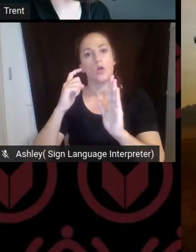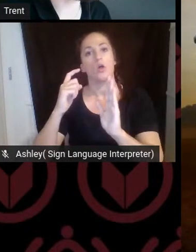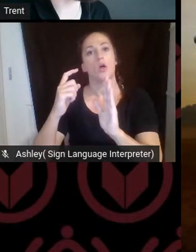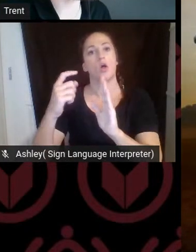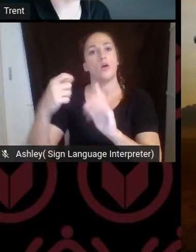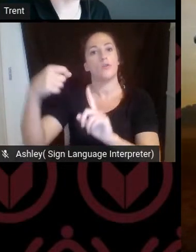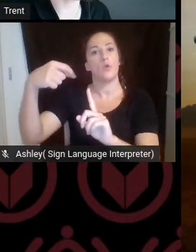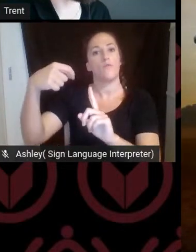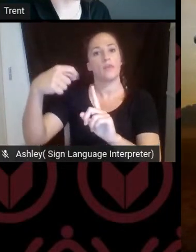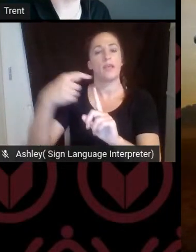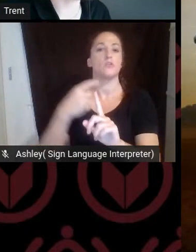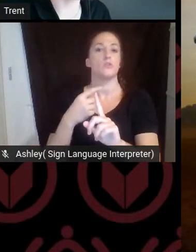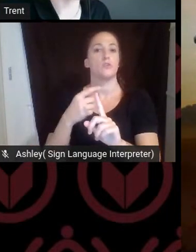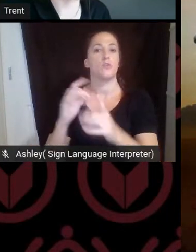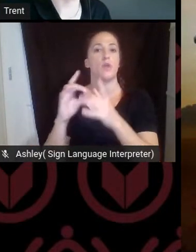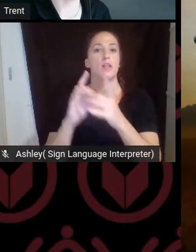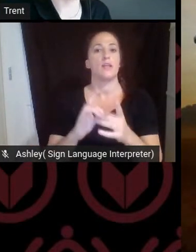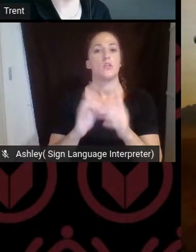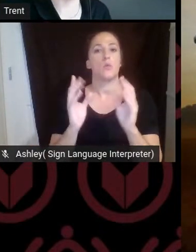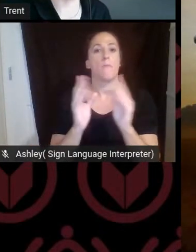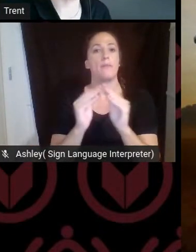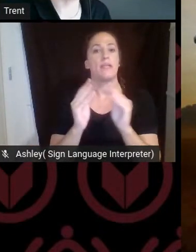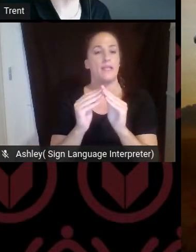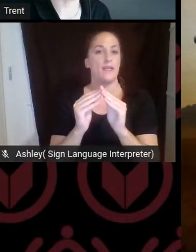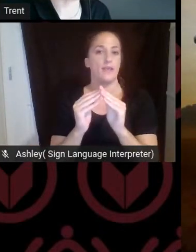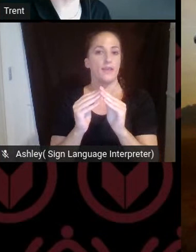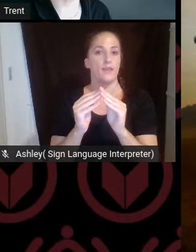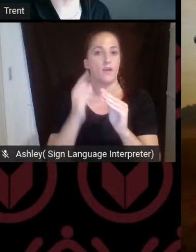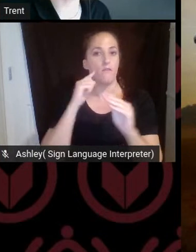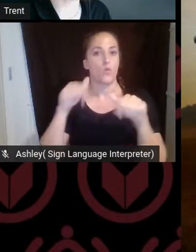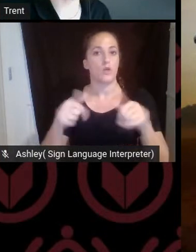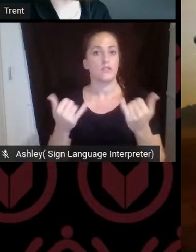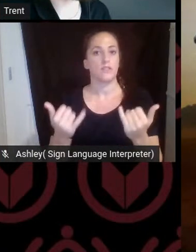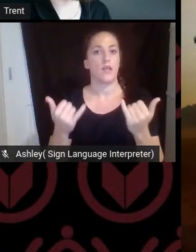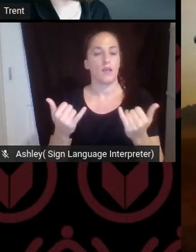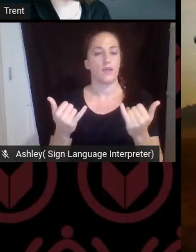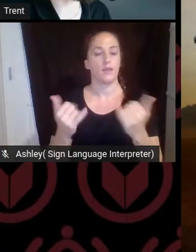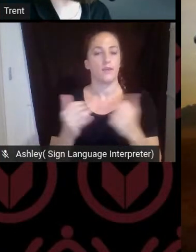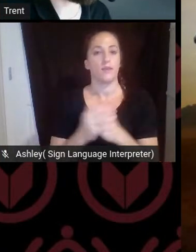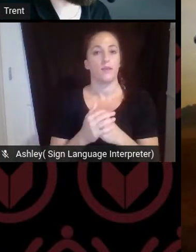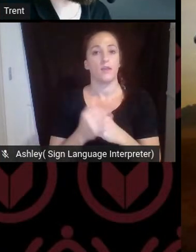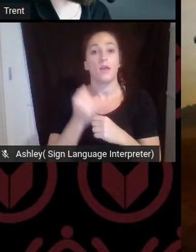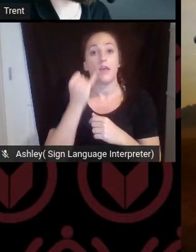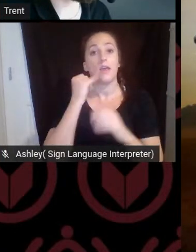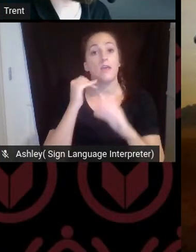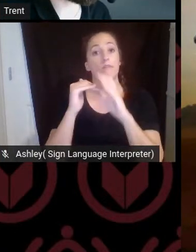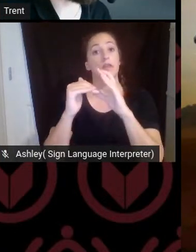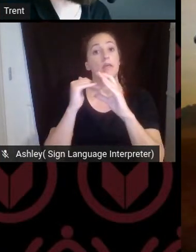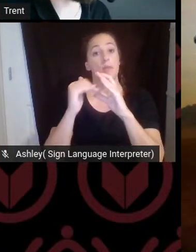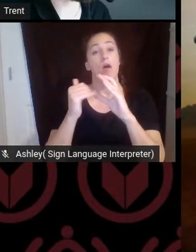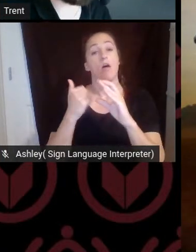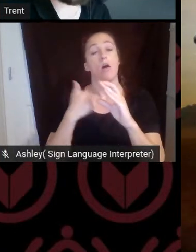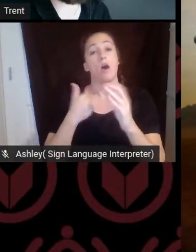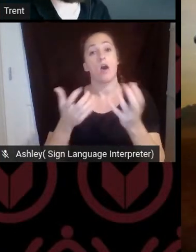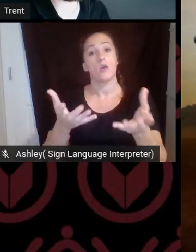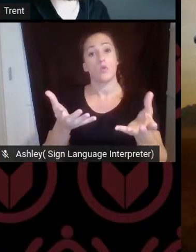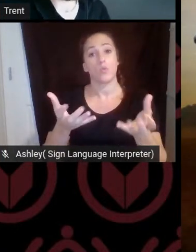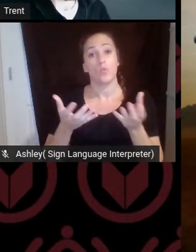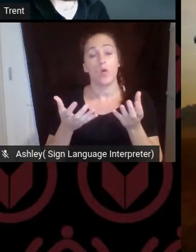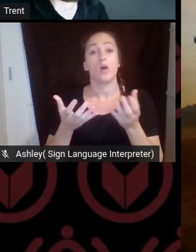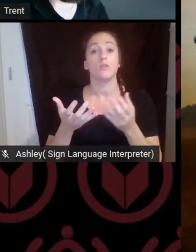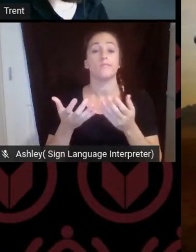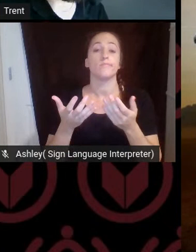Calendar about a meeting that I had today. Now, what I can do if I want to keep this email organized for quick reference, or I kind